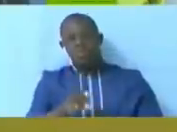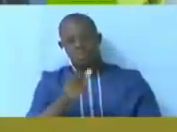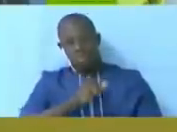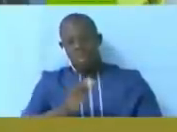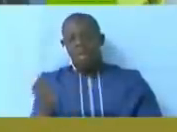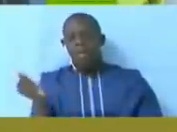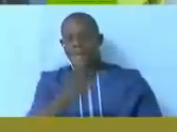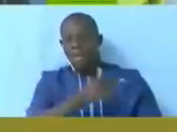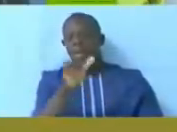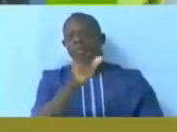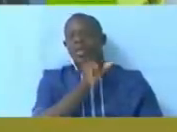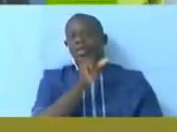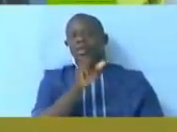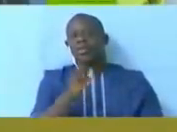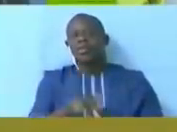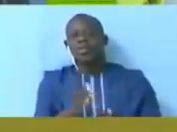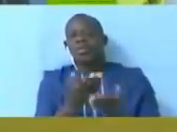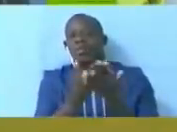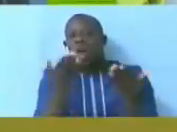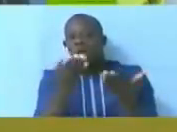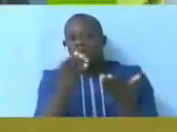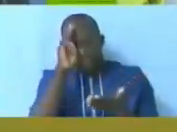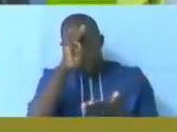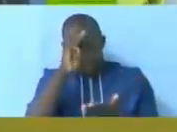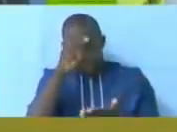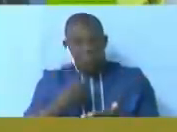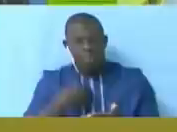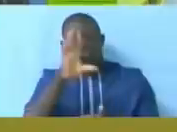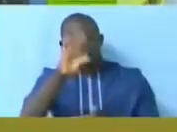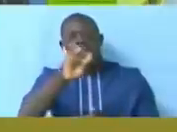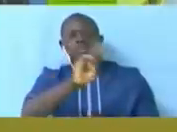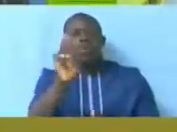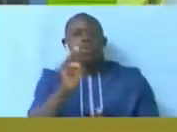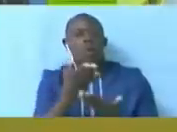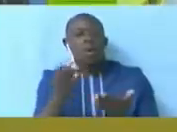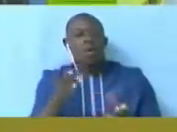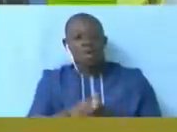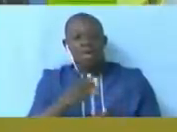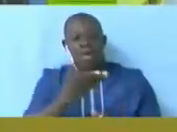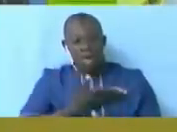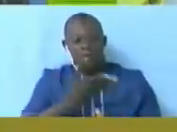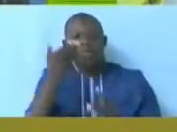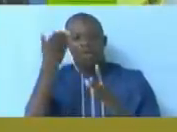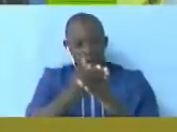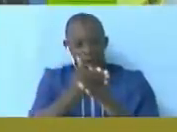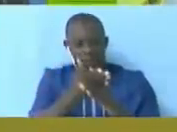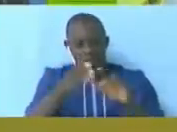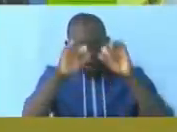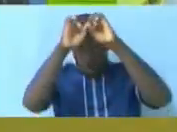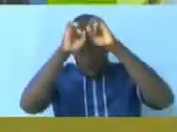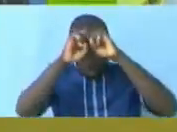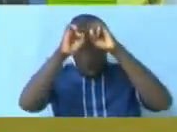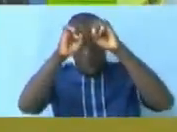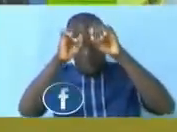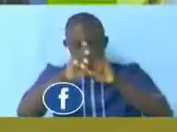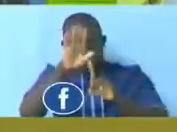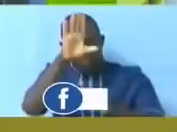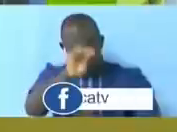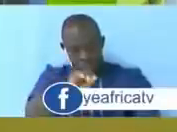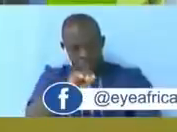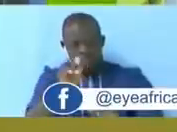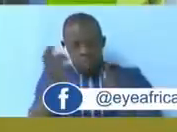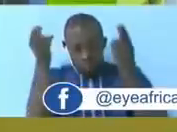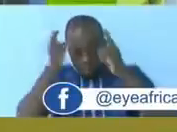the only reason why people are not doing so is because they have faith that the government will enforce